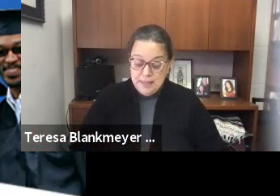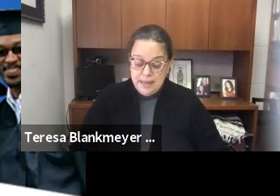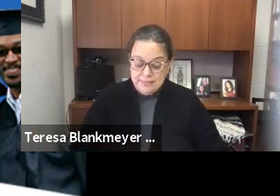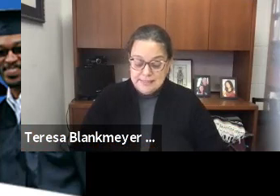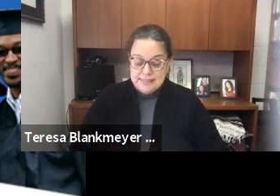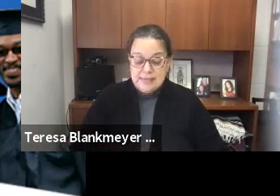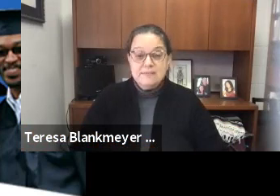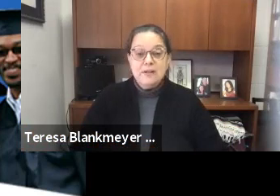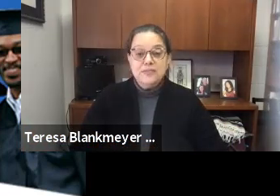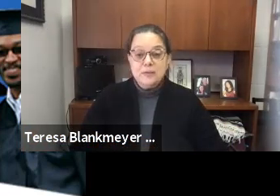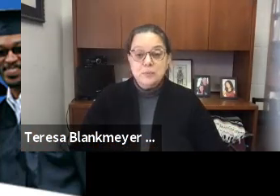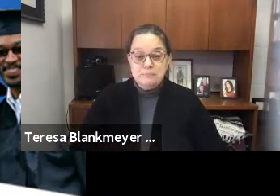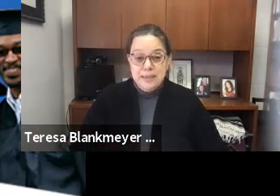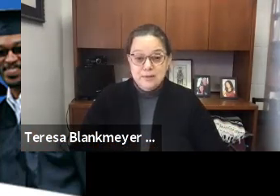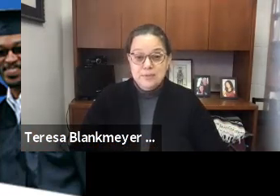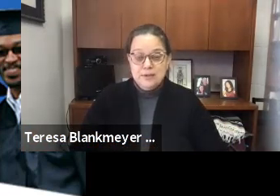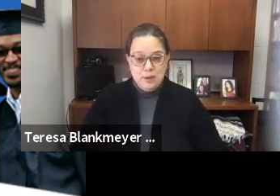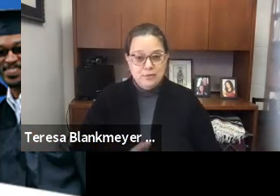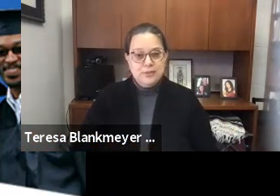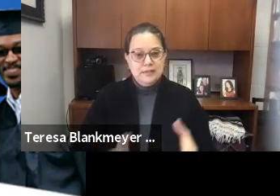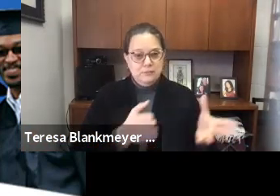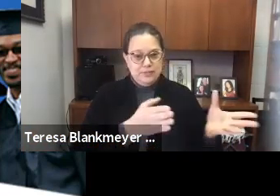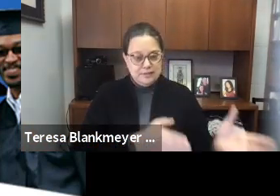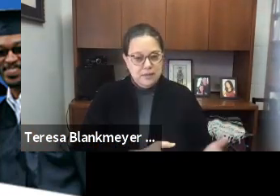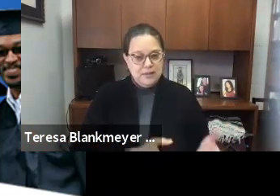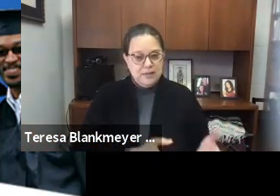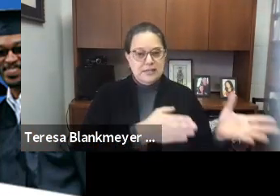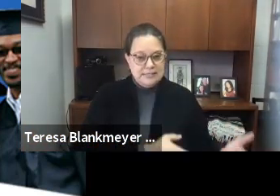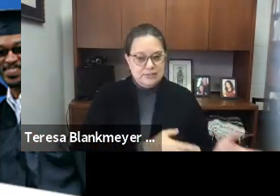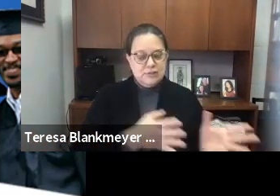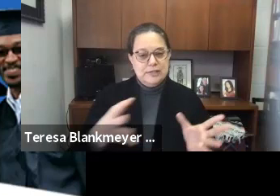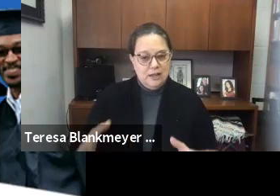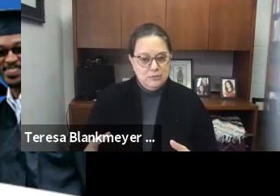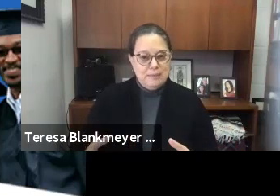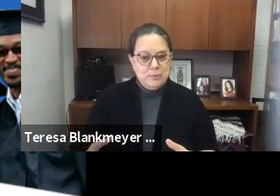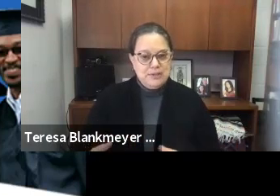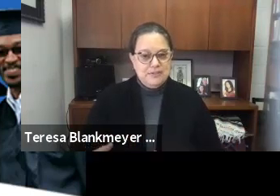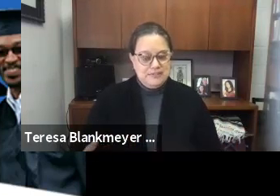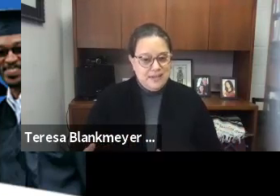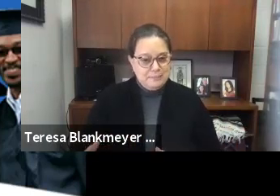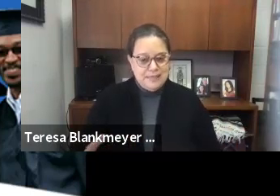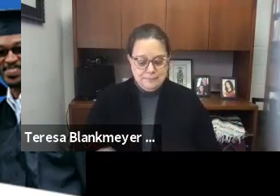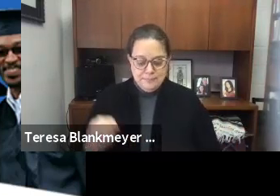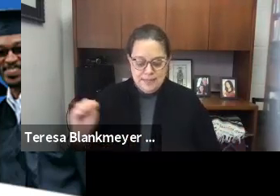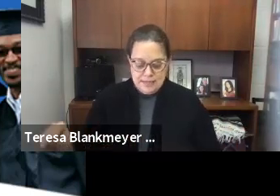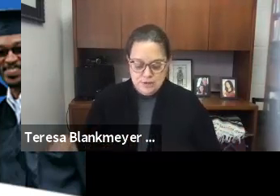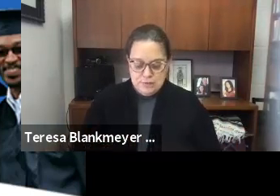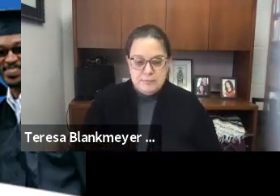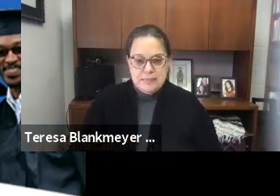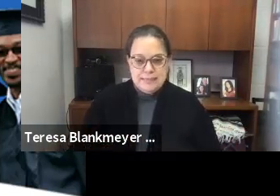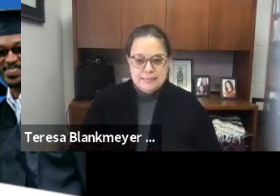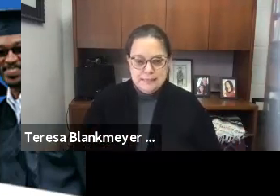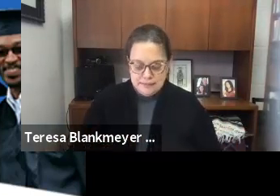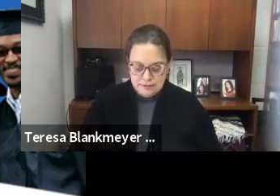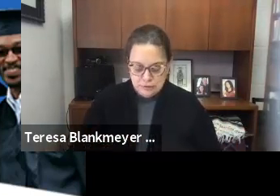syndrome, and the state felt that it was better that rather than live with his mother and his sister and other members of his family, he should